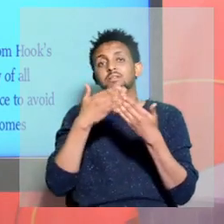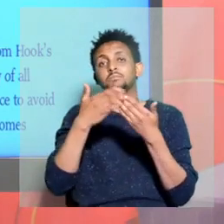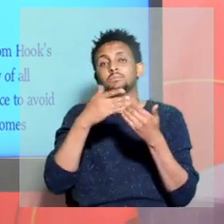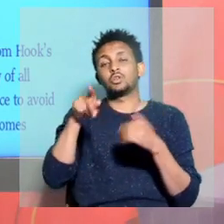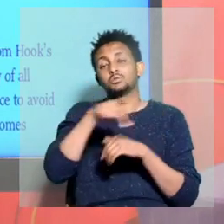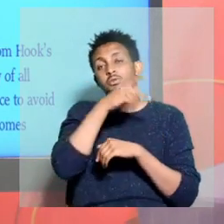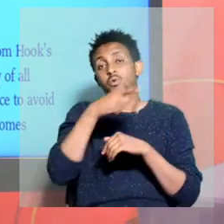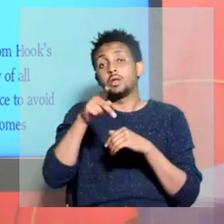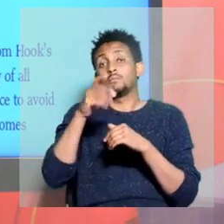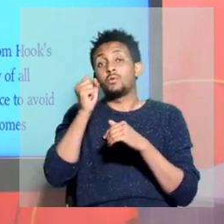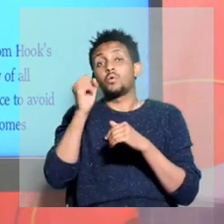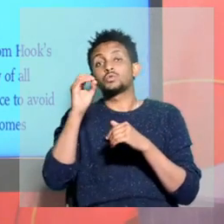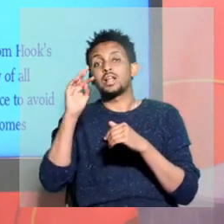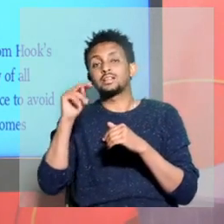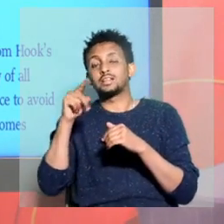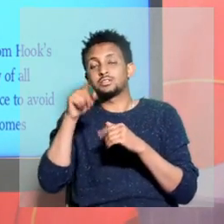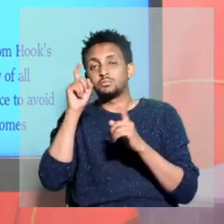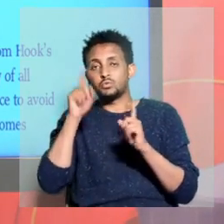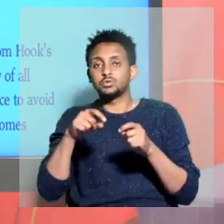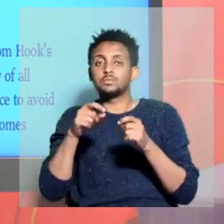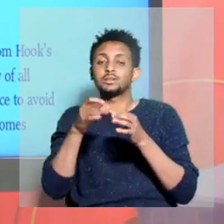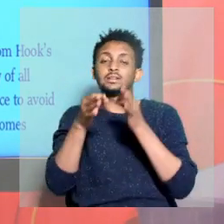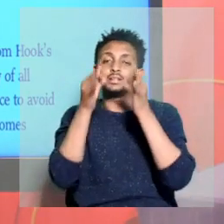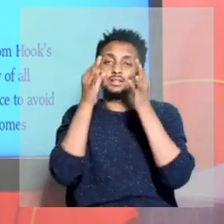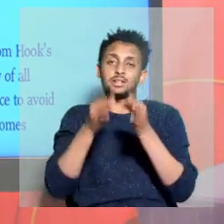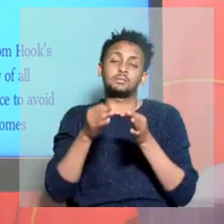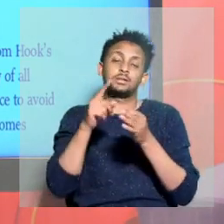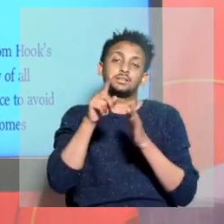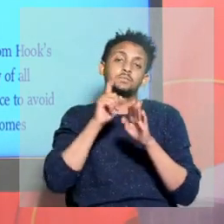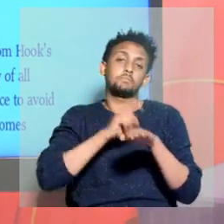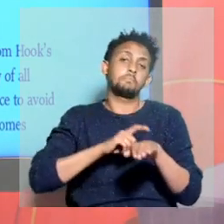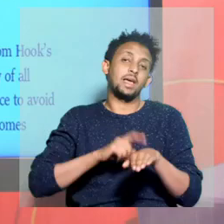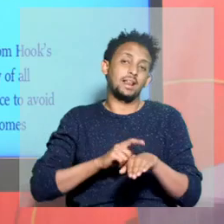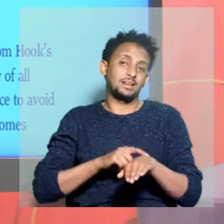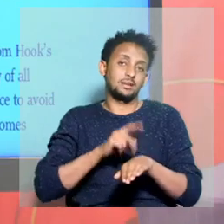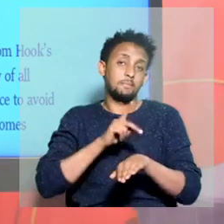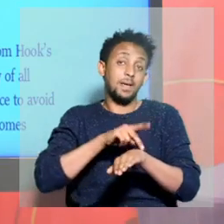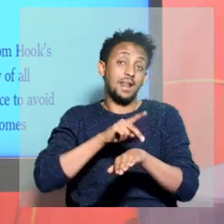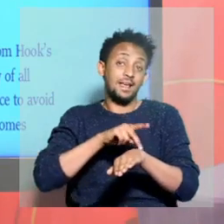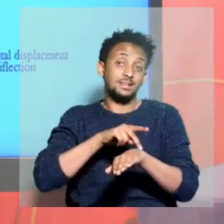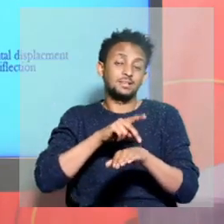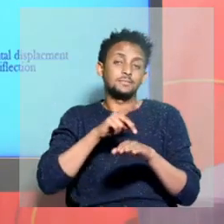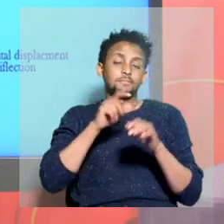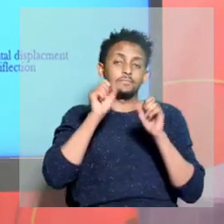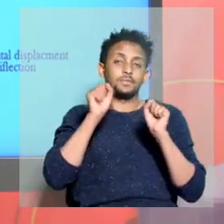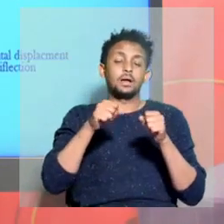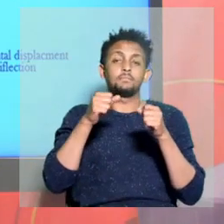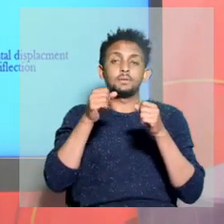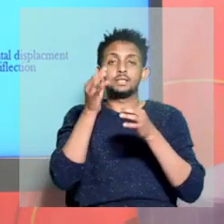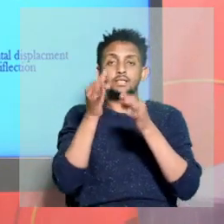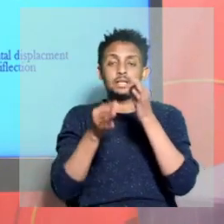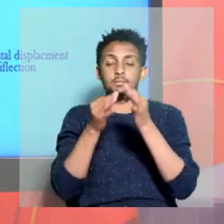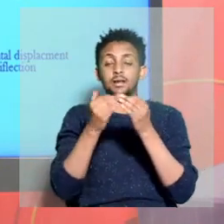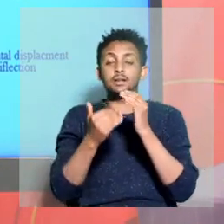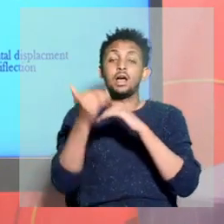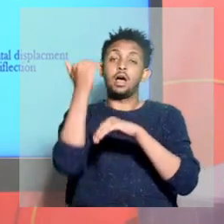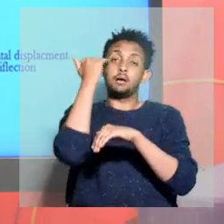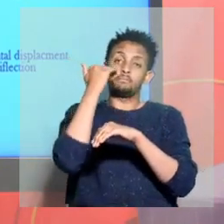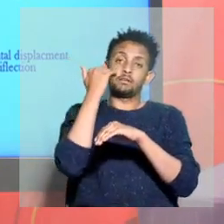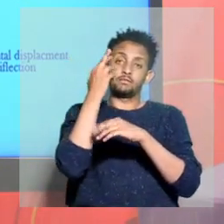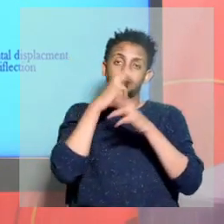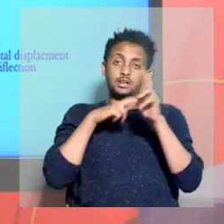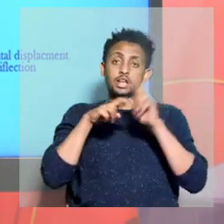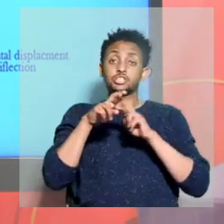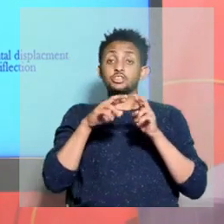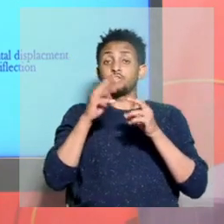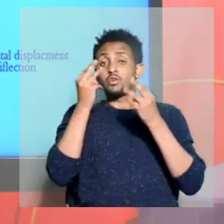in oscillatory motion, it's possible to determine their period. Okay? The period can be determined from the above relation,